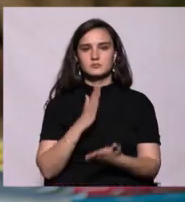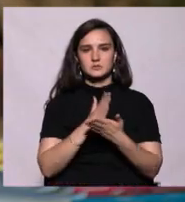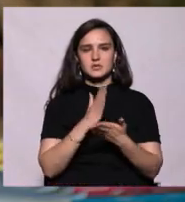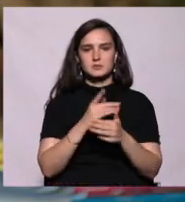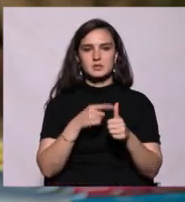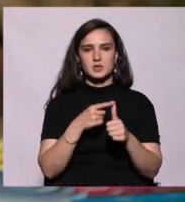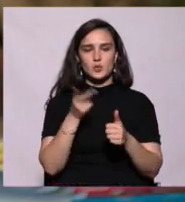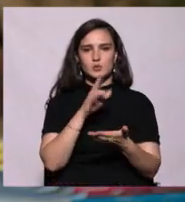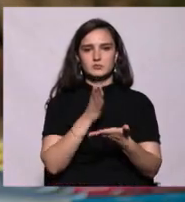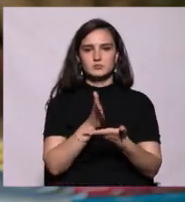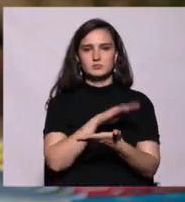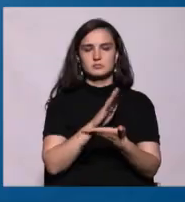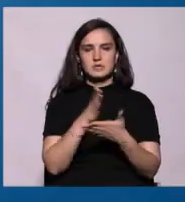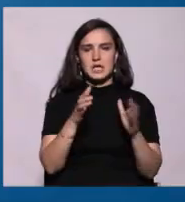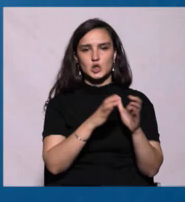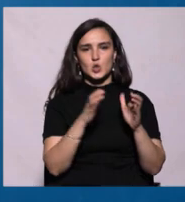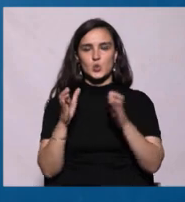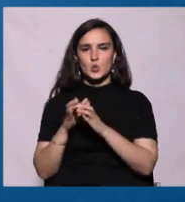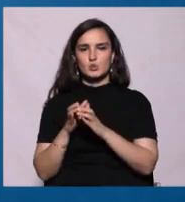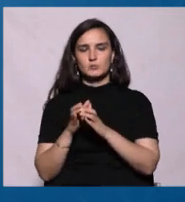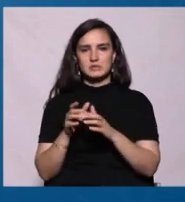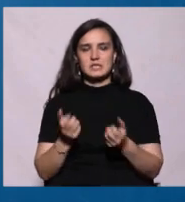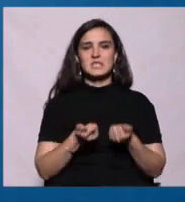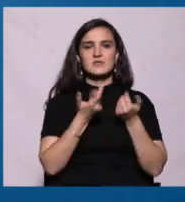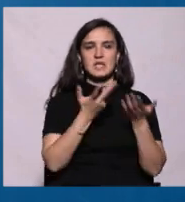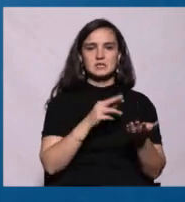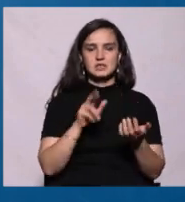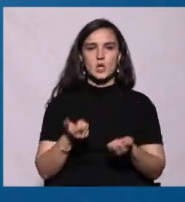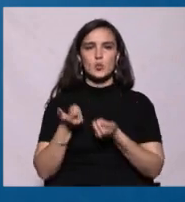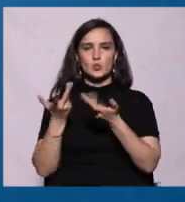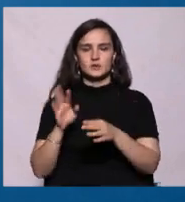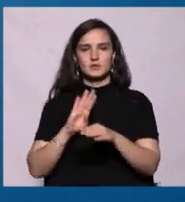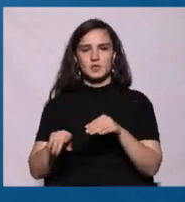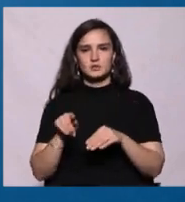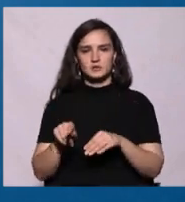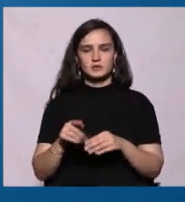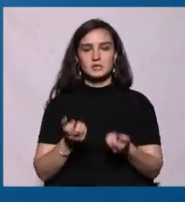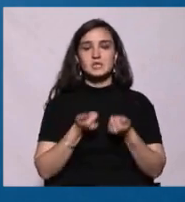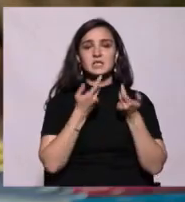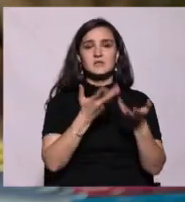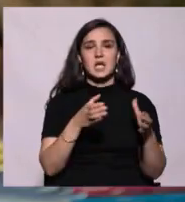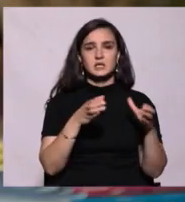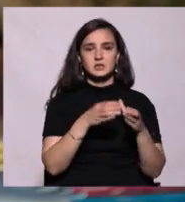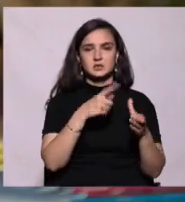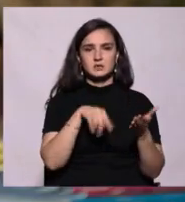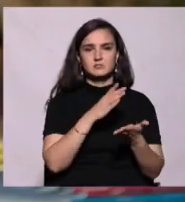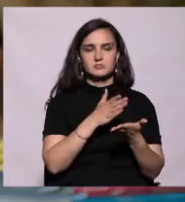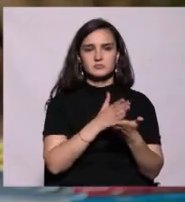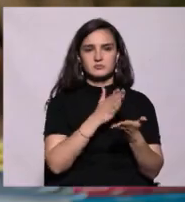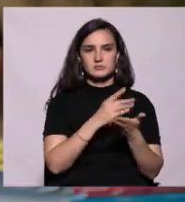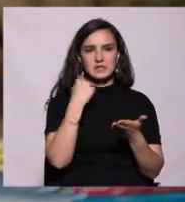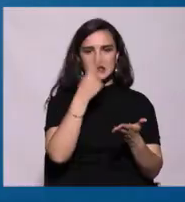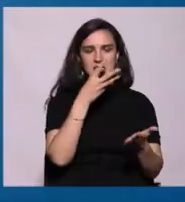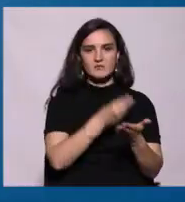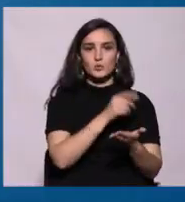divided into 2 categories, countable and uncountable. Countable nouns include